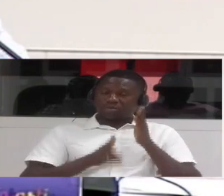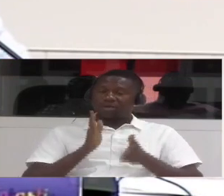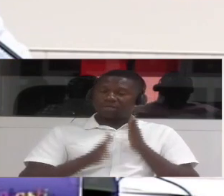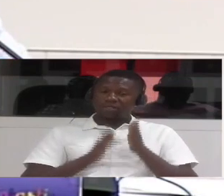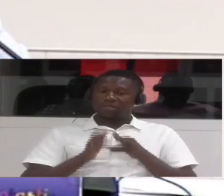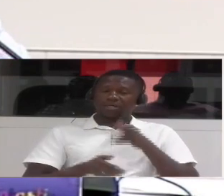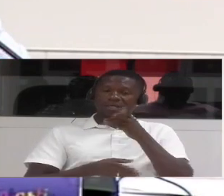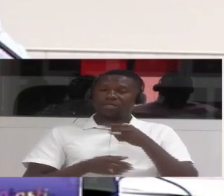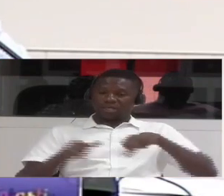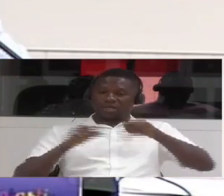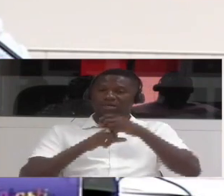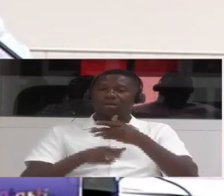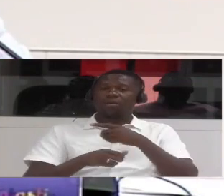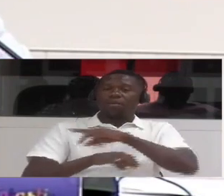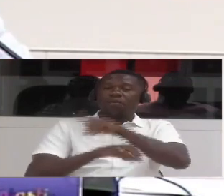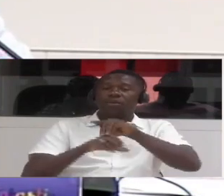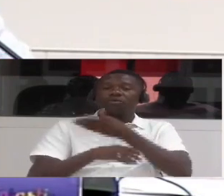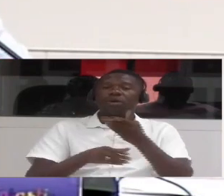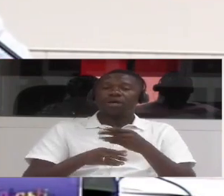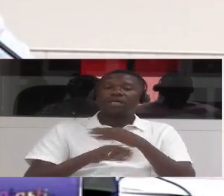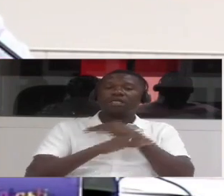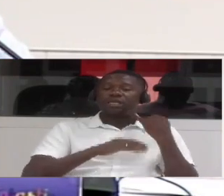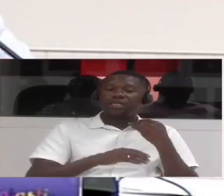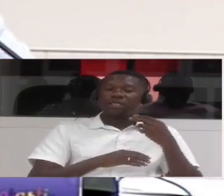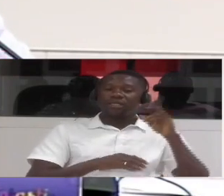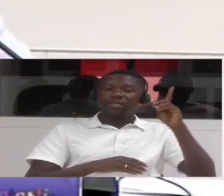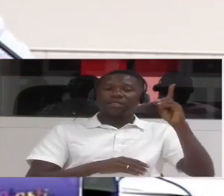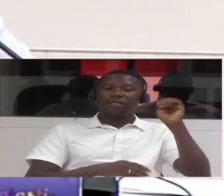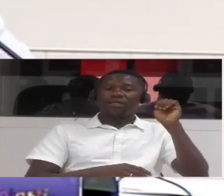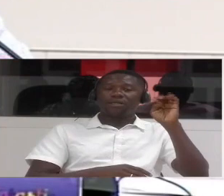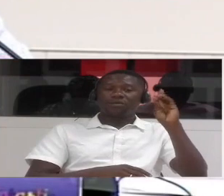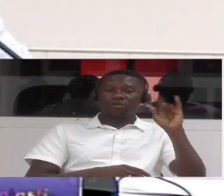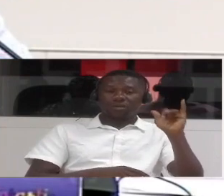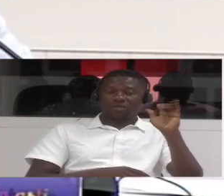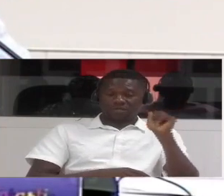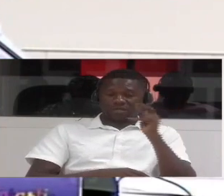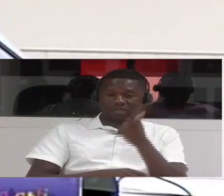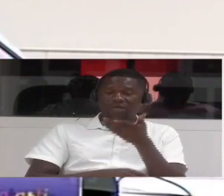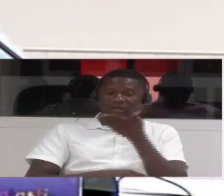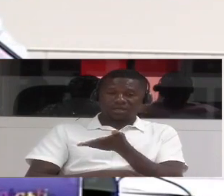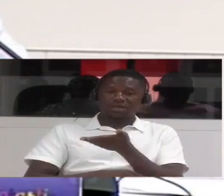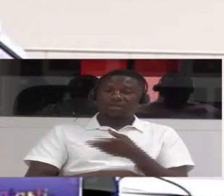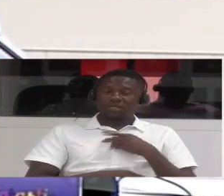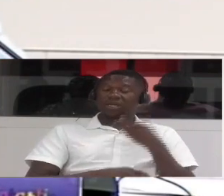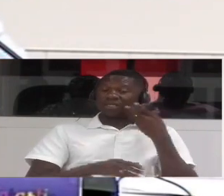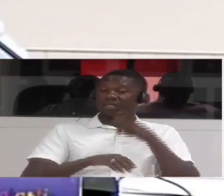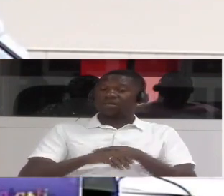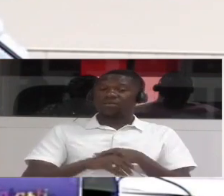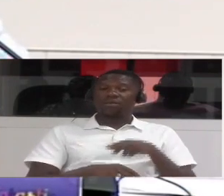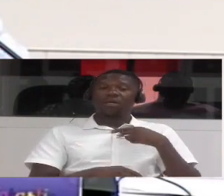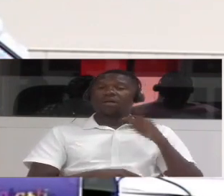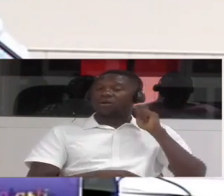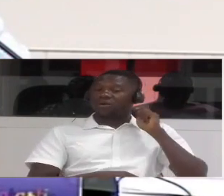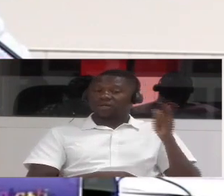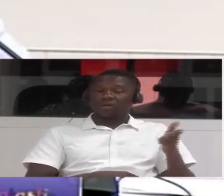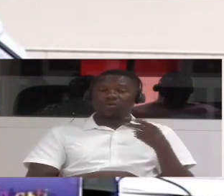by the personnel from the police intervention unit. And so in that process, Ramatulai was taking